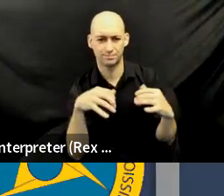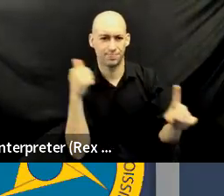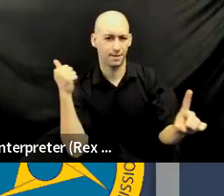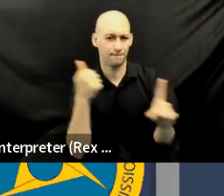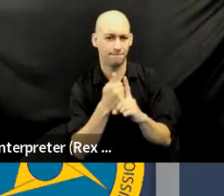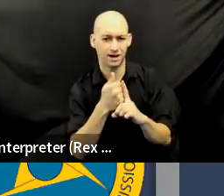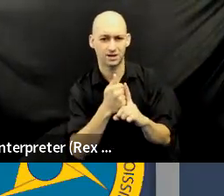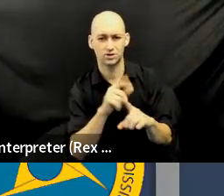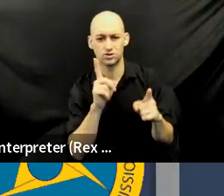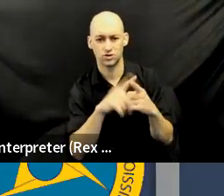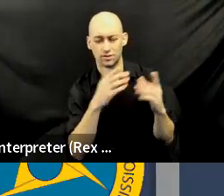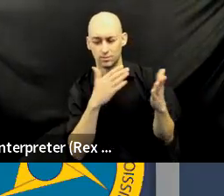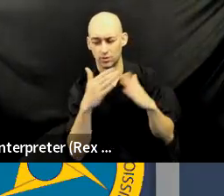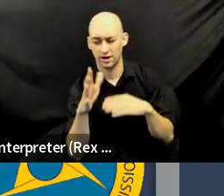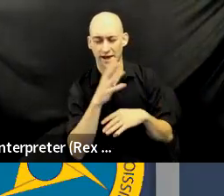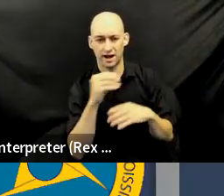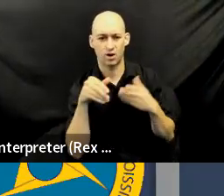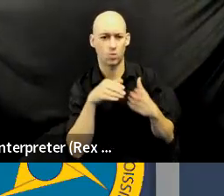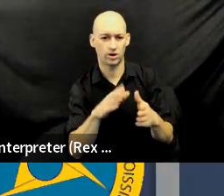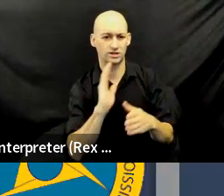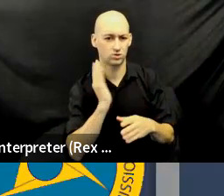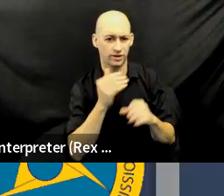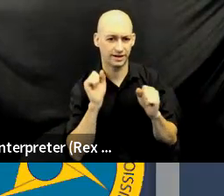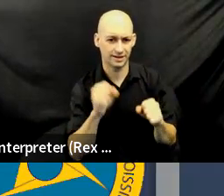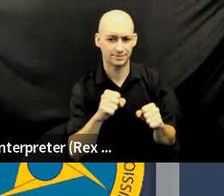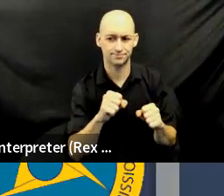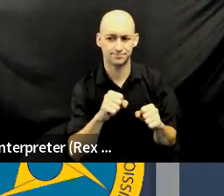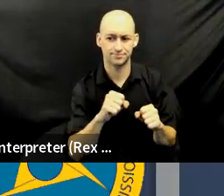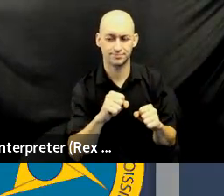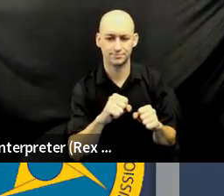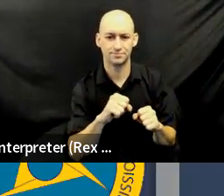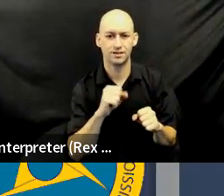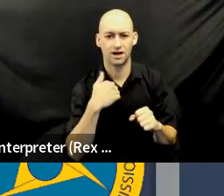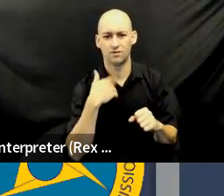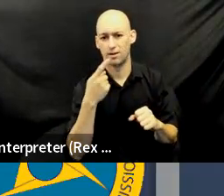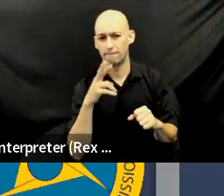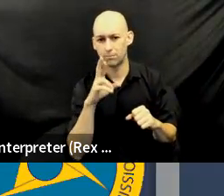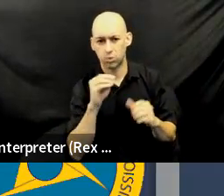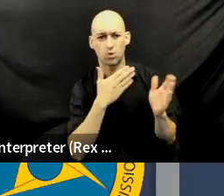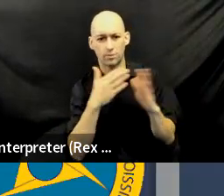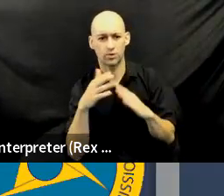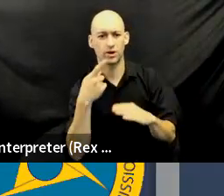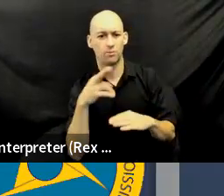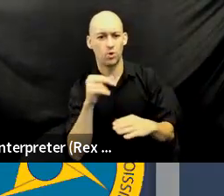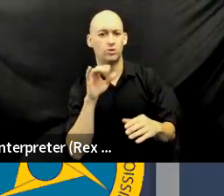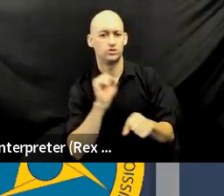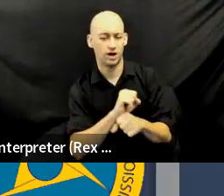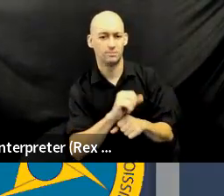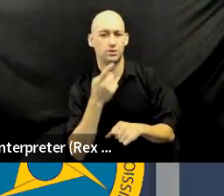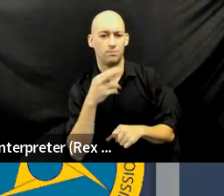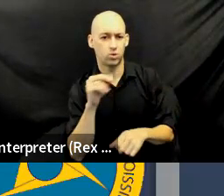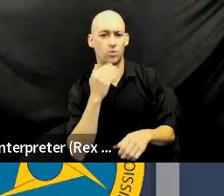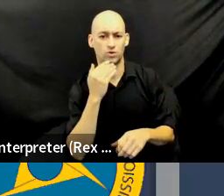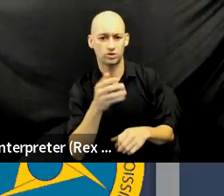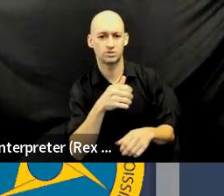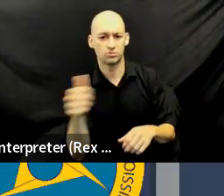in the communities and ways in which we can have a pro-community, pro-jobs, pro-goods